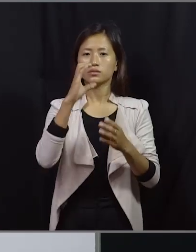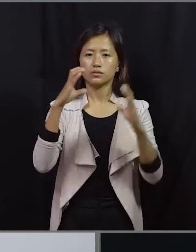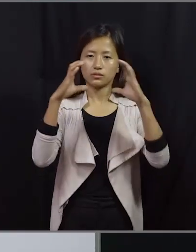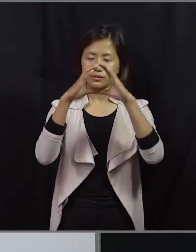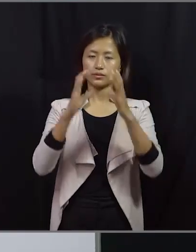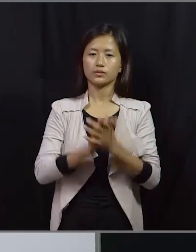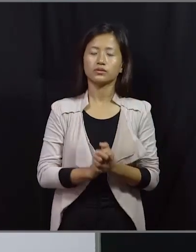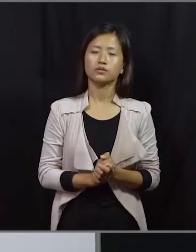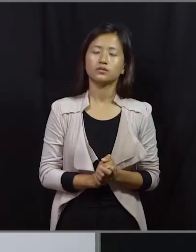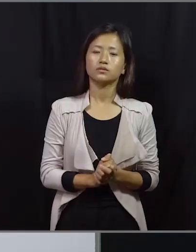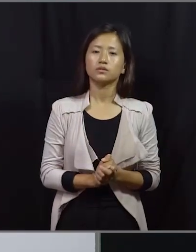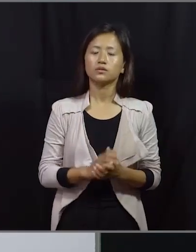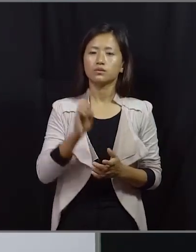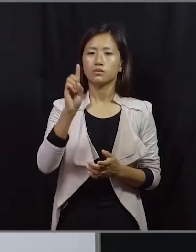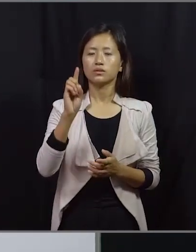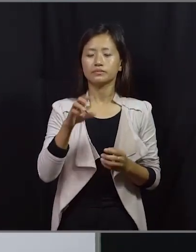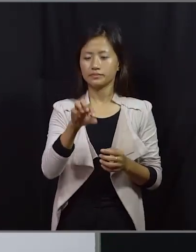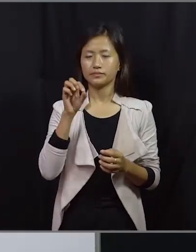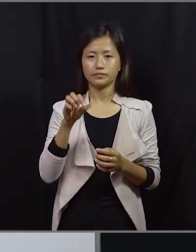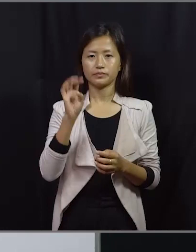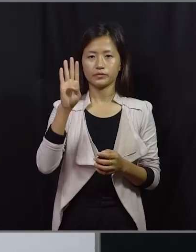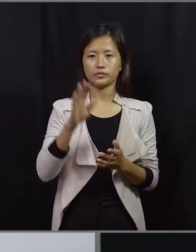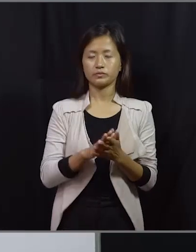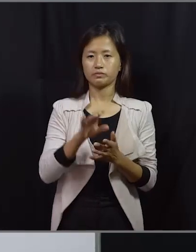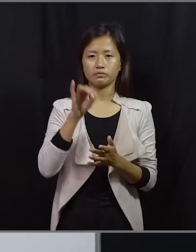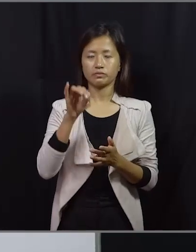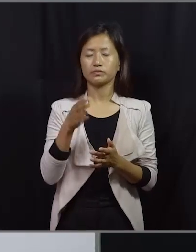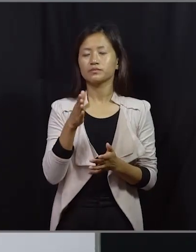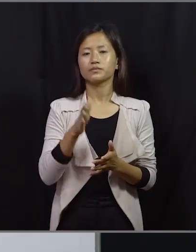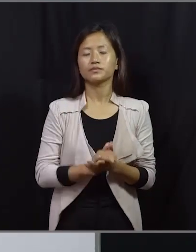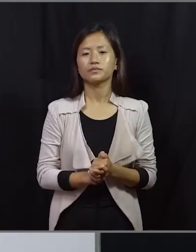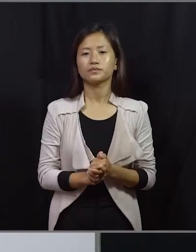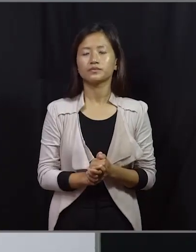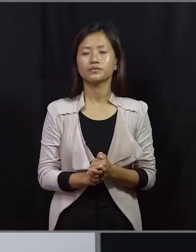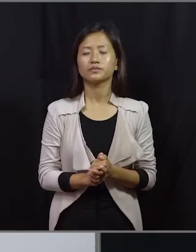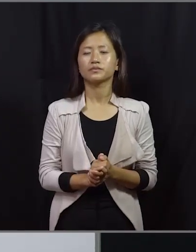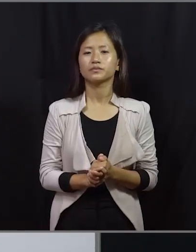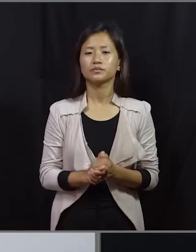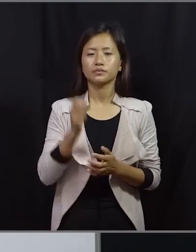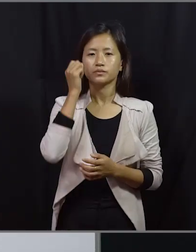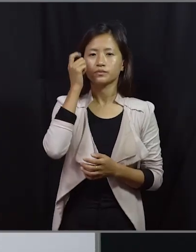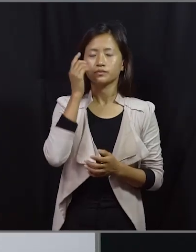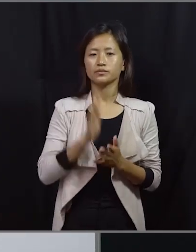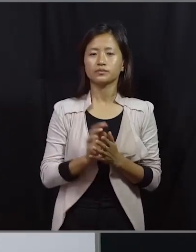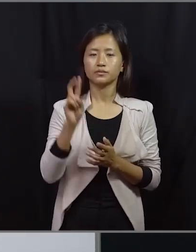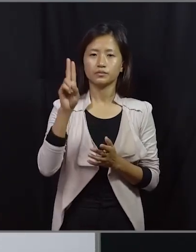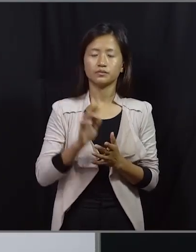this 1 and 4, but in between all the real numbers we take. Okay, now hope you can understand these